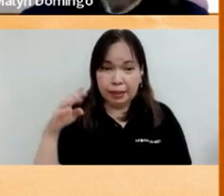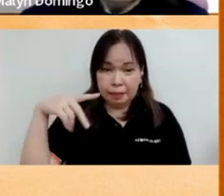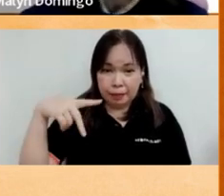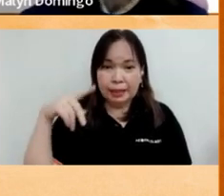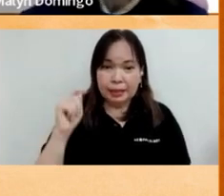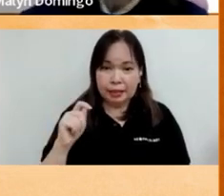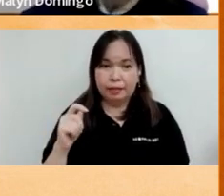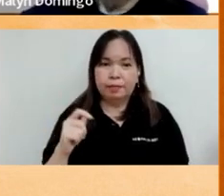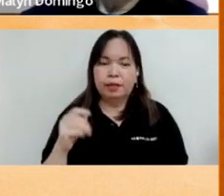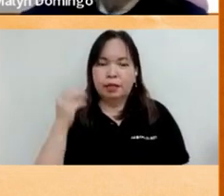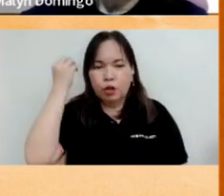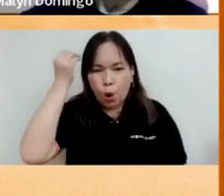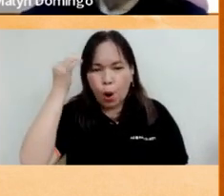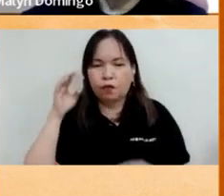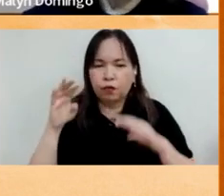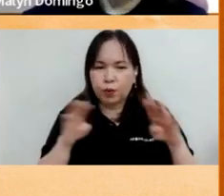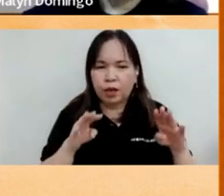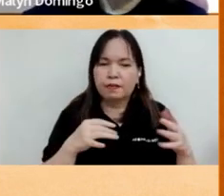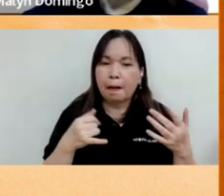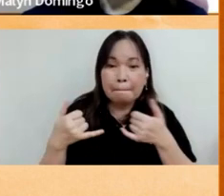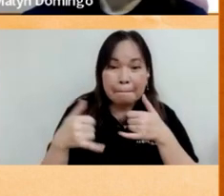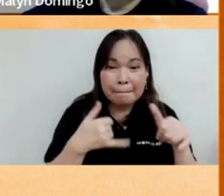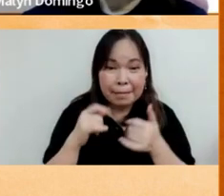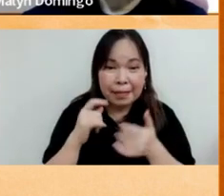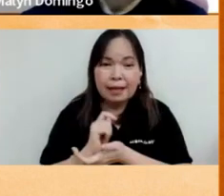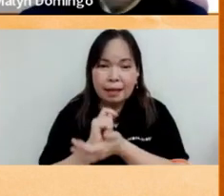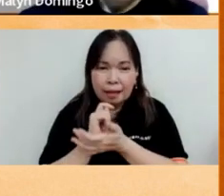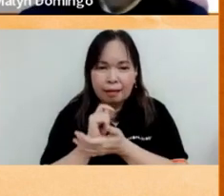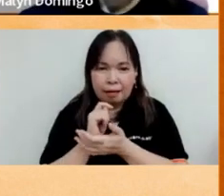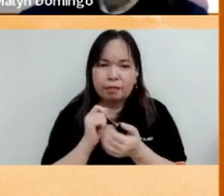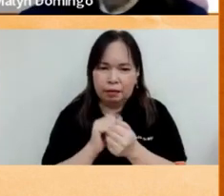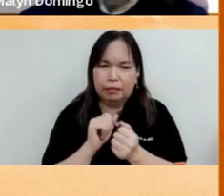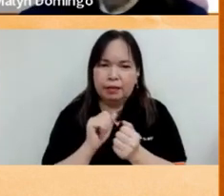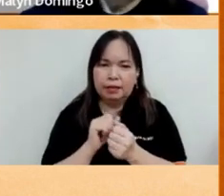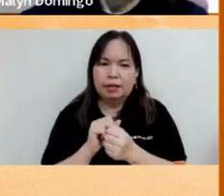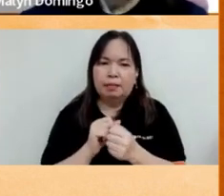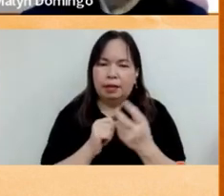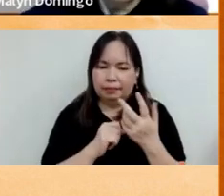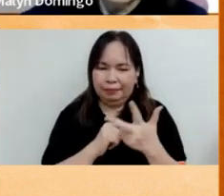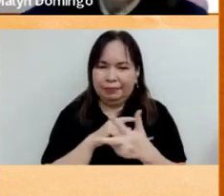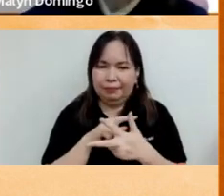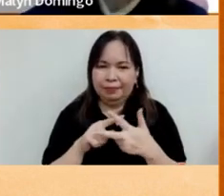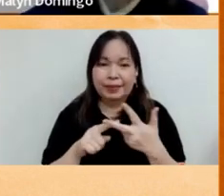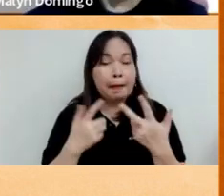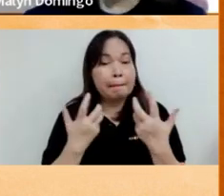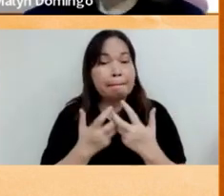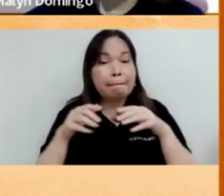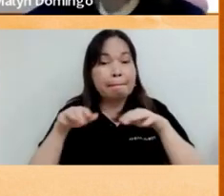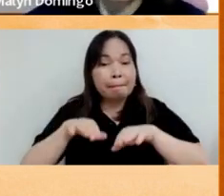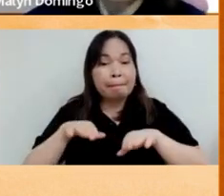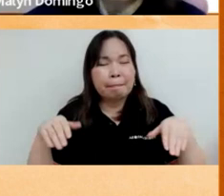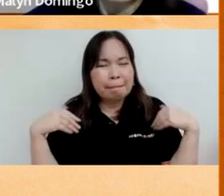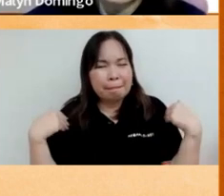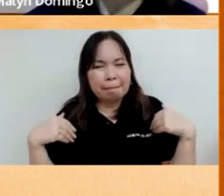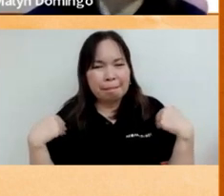CBPT combines cognitive therapy with play therapy. And this is useful for young children who may not have